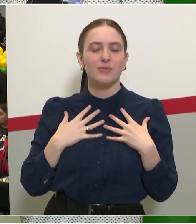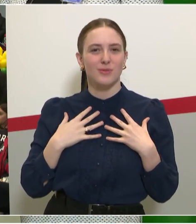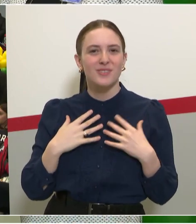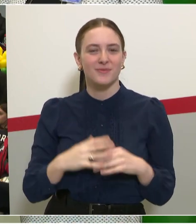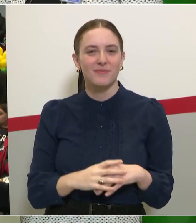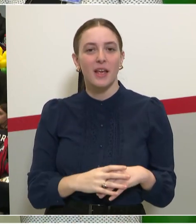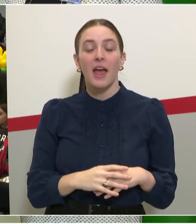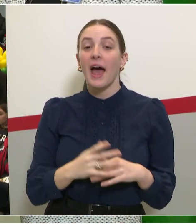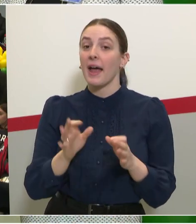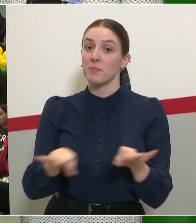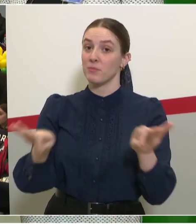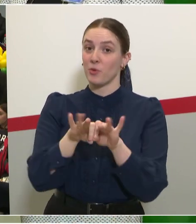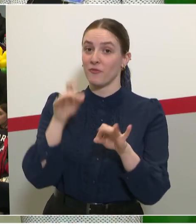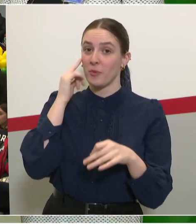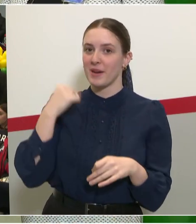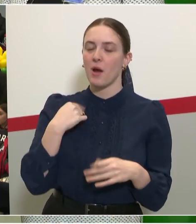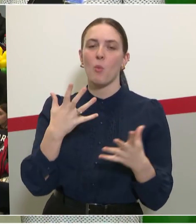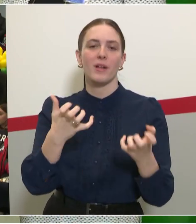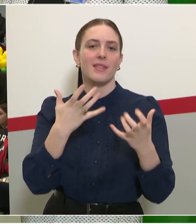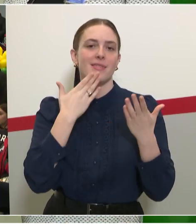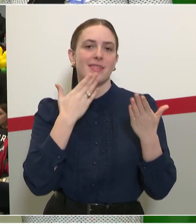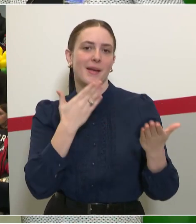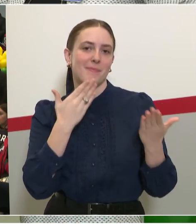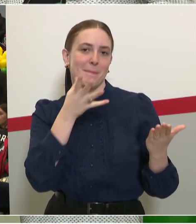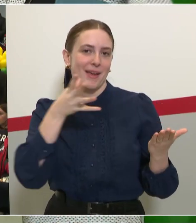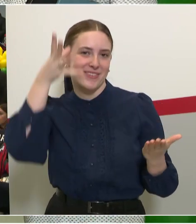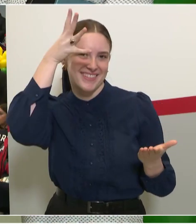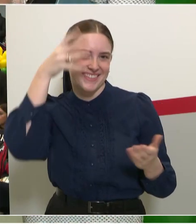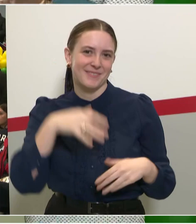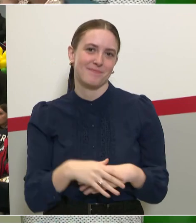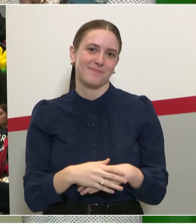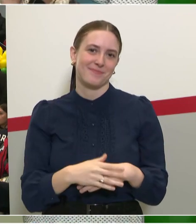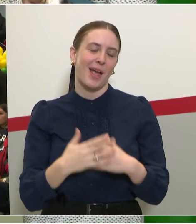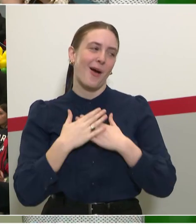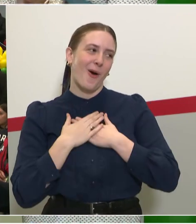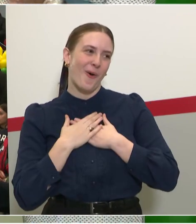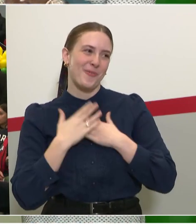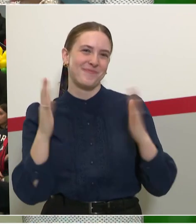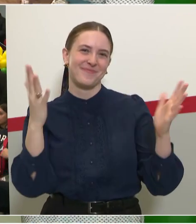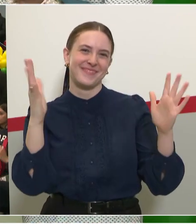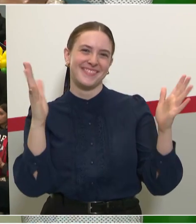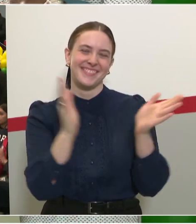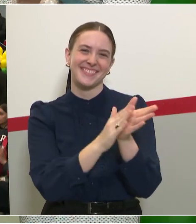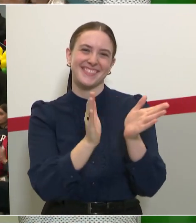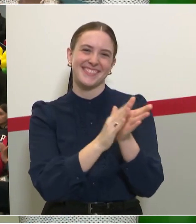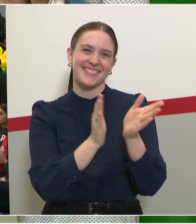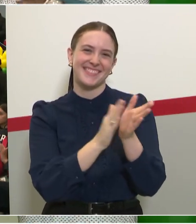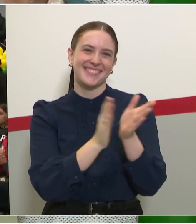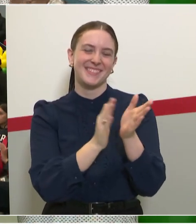important to me, I want to thank my parents. Oh. There it is.